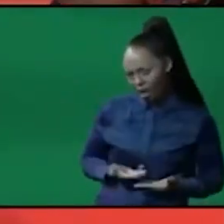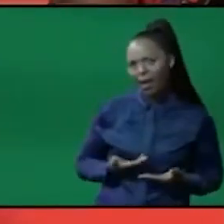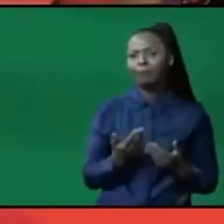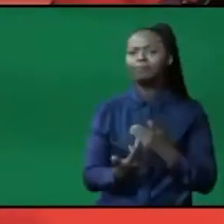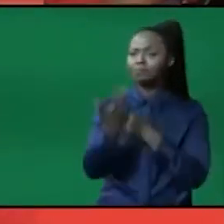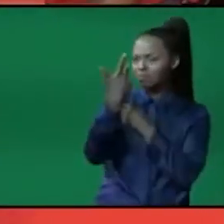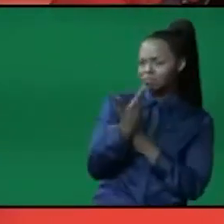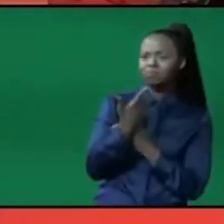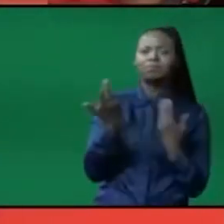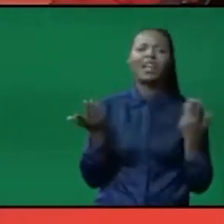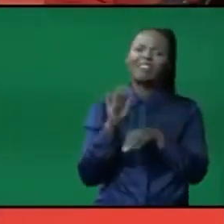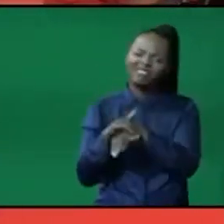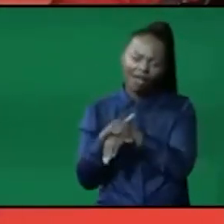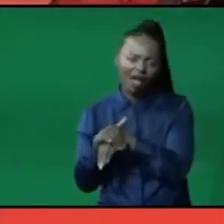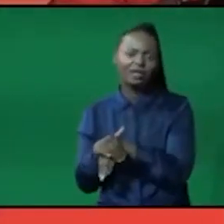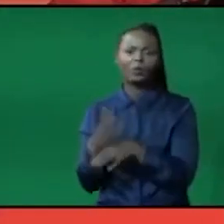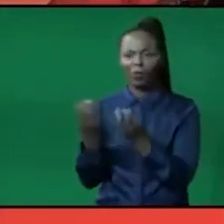be friendly to them.